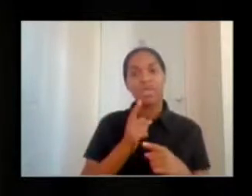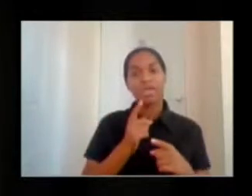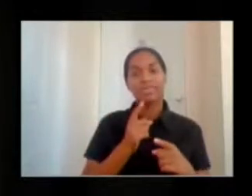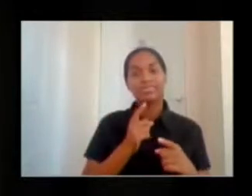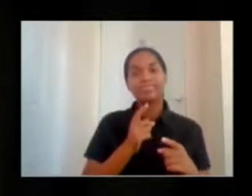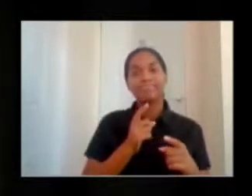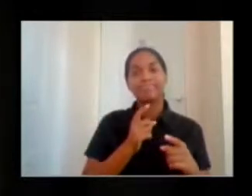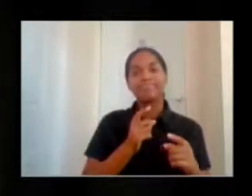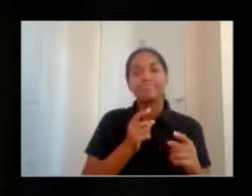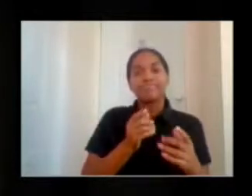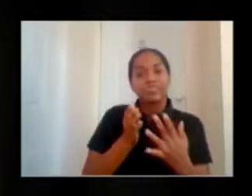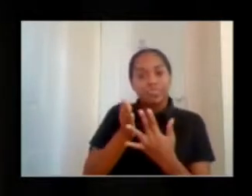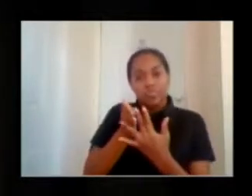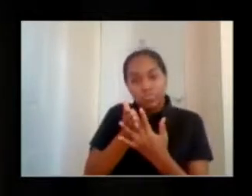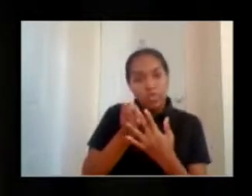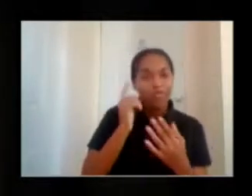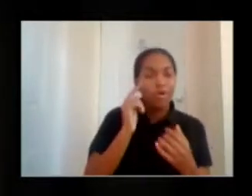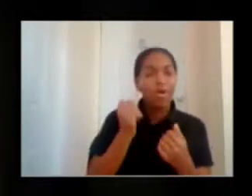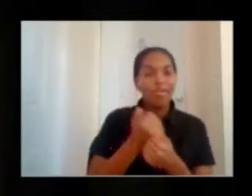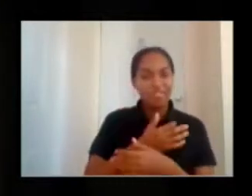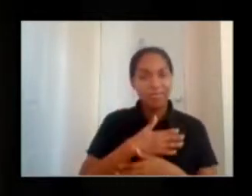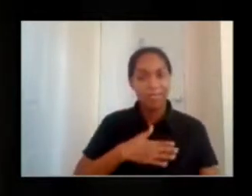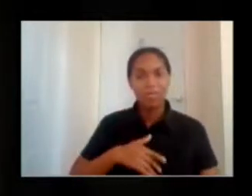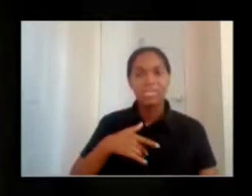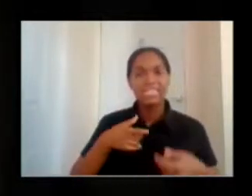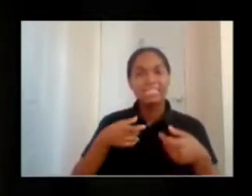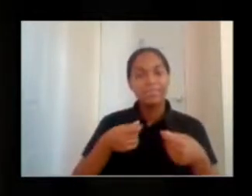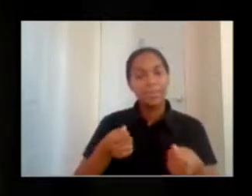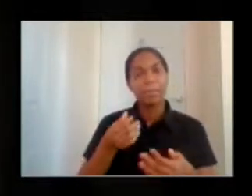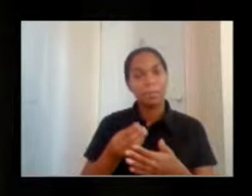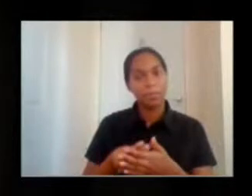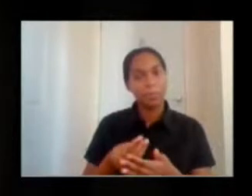everybody, so that we can just kind of spend kind of money